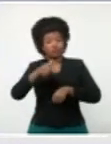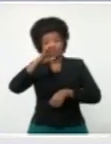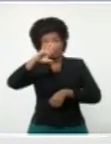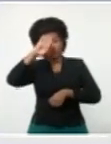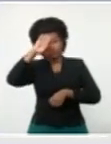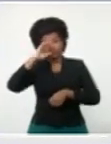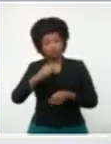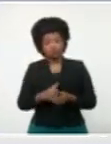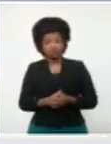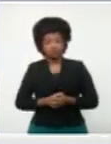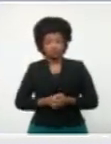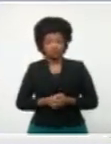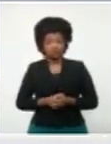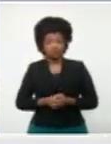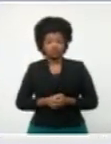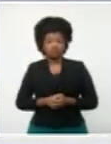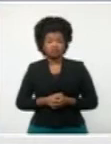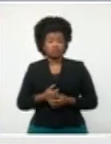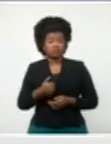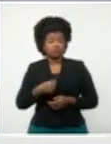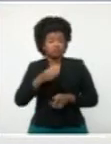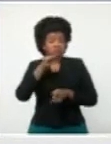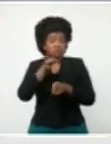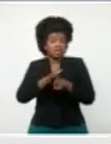It is very high.